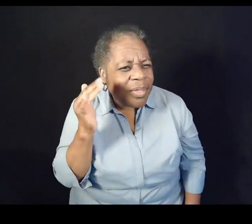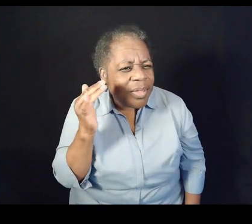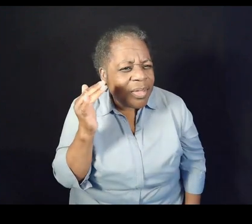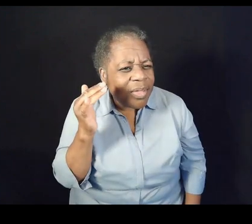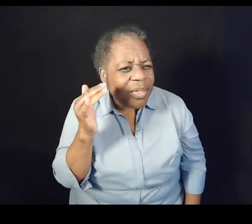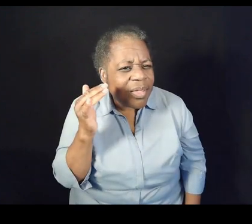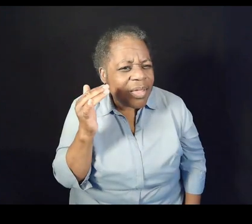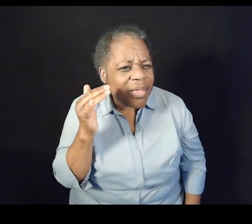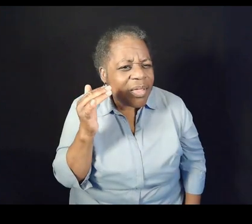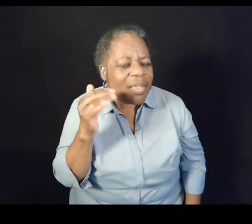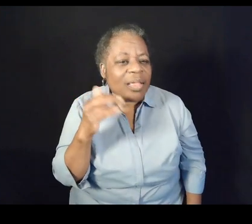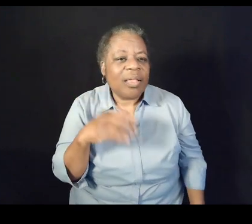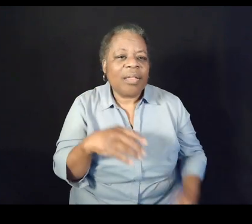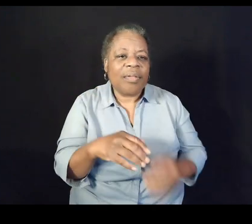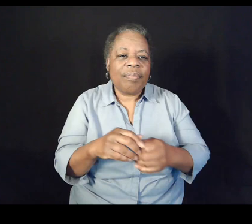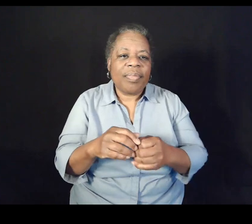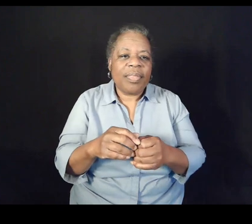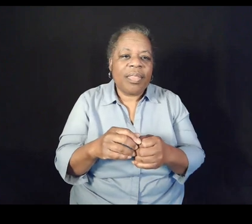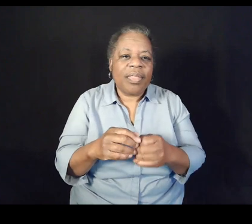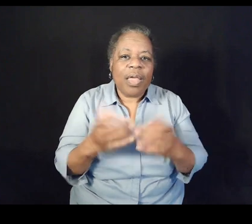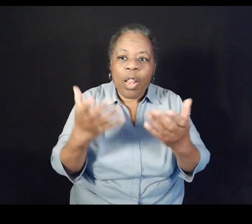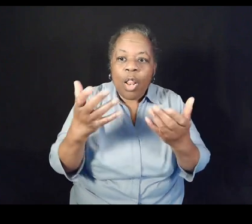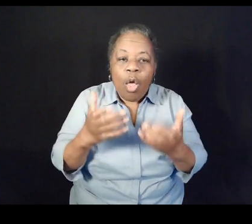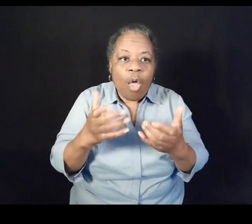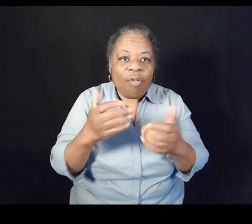And how about the longing for transcendence?